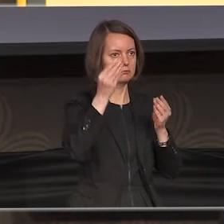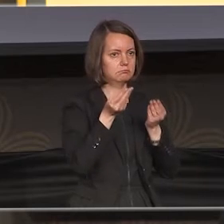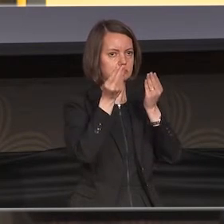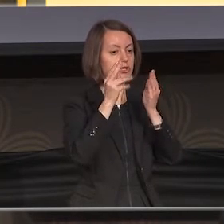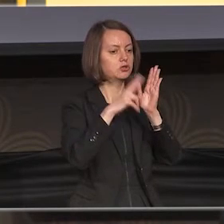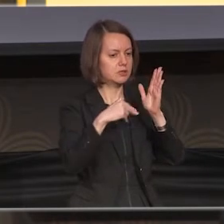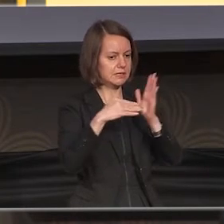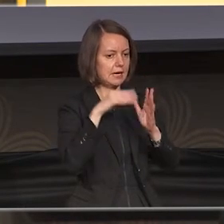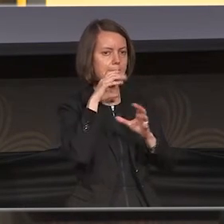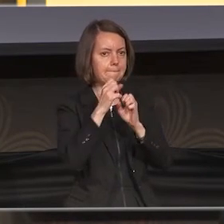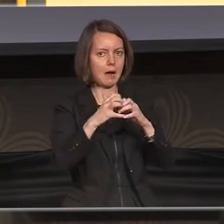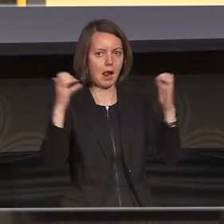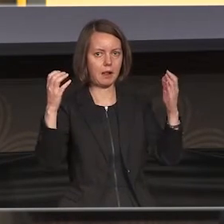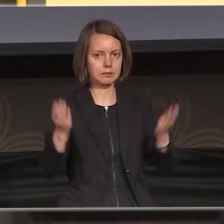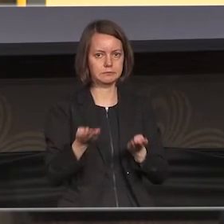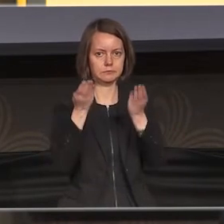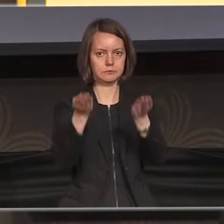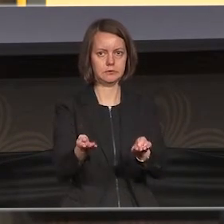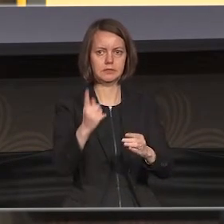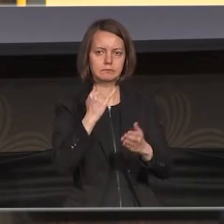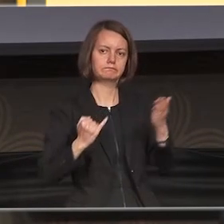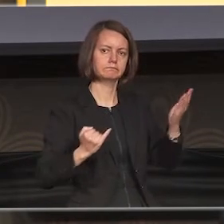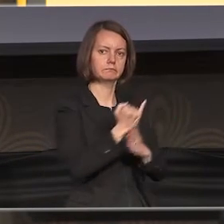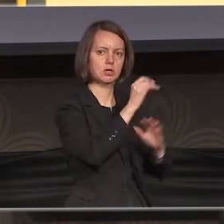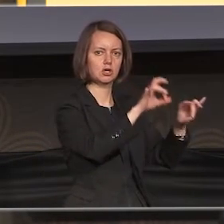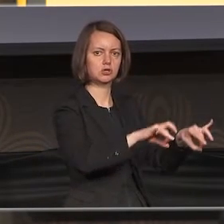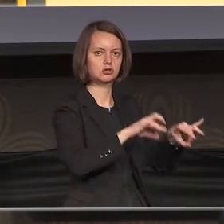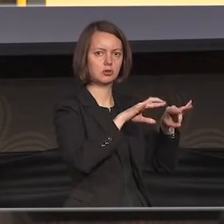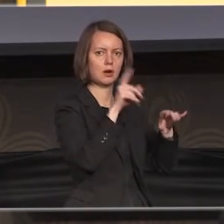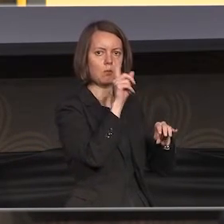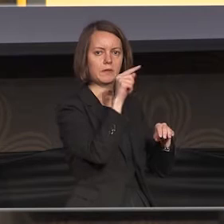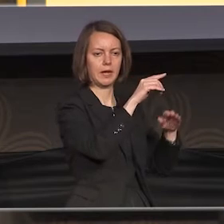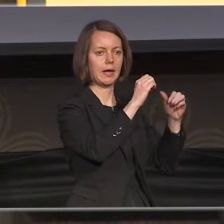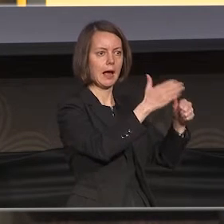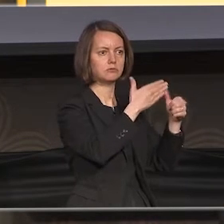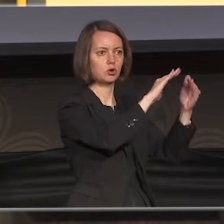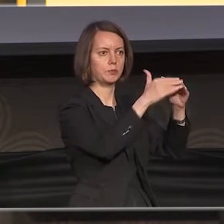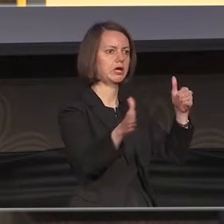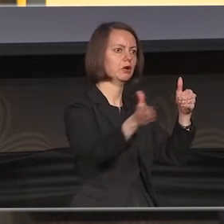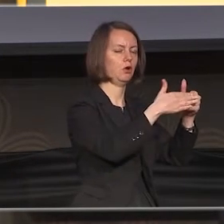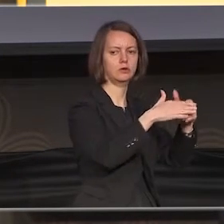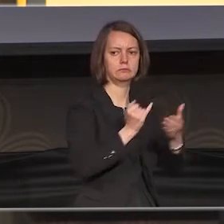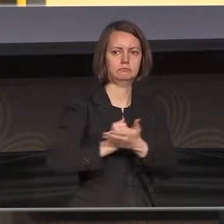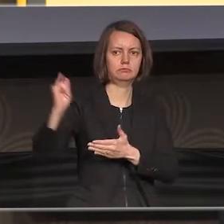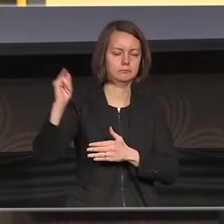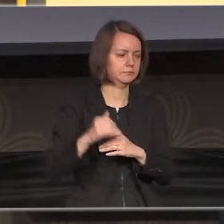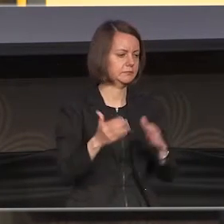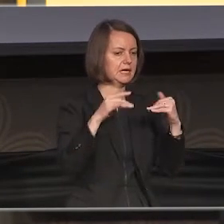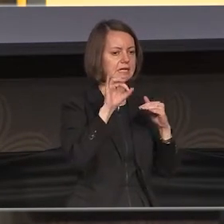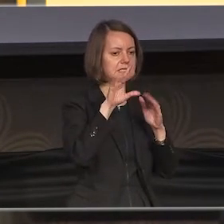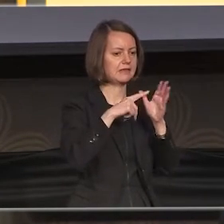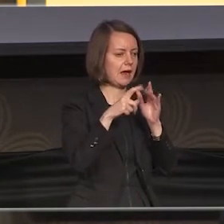Zealand Parliament condemning forced closure of Aboriginal communities in Australia. On the 10th of April, an